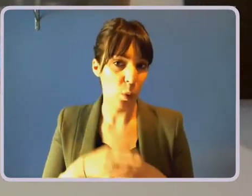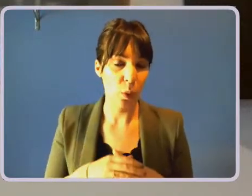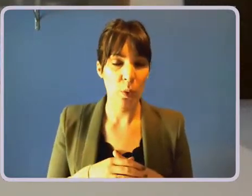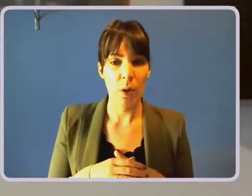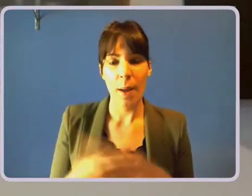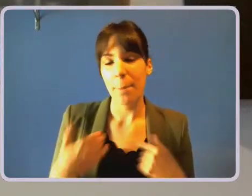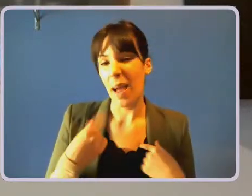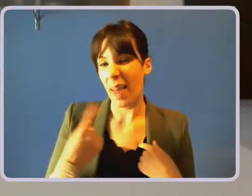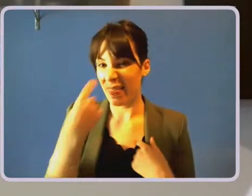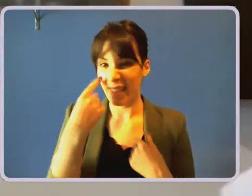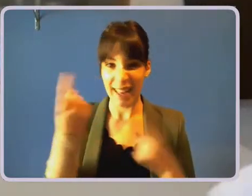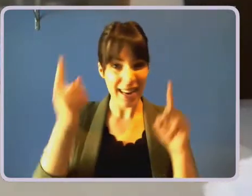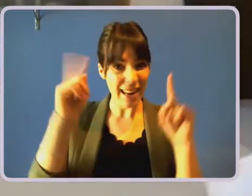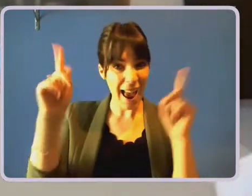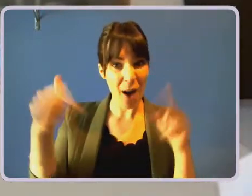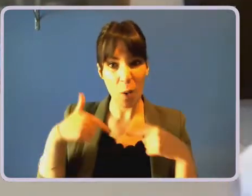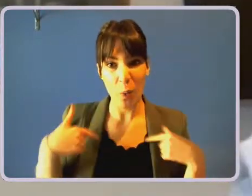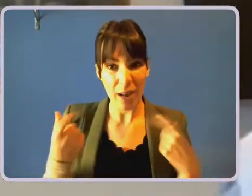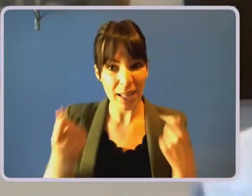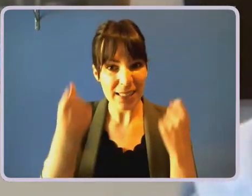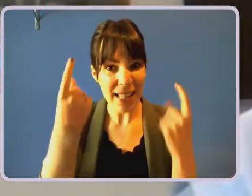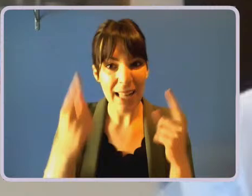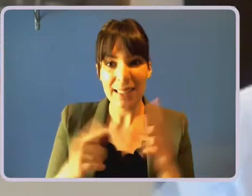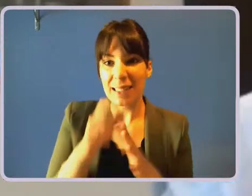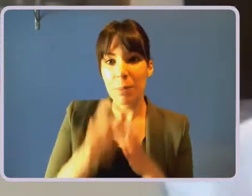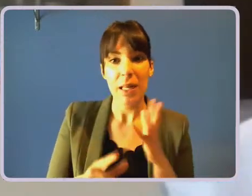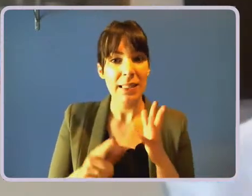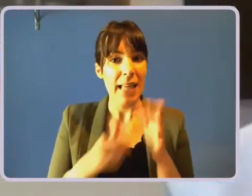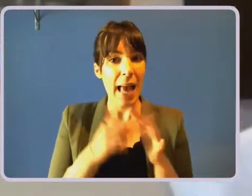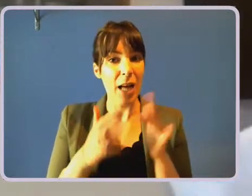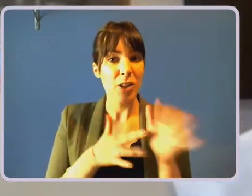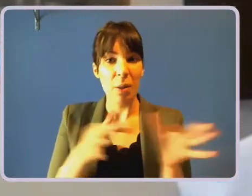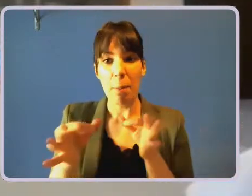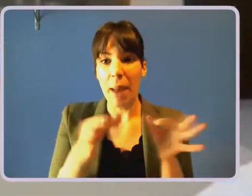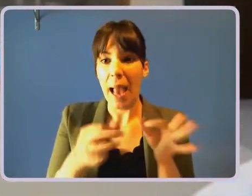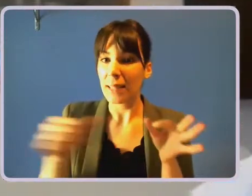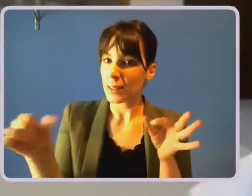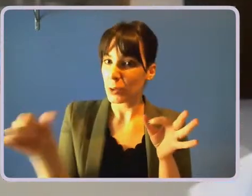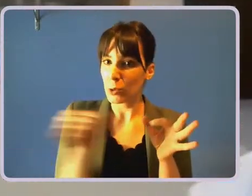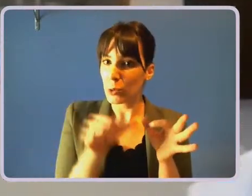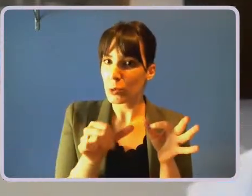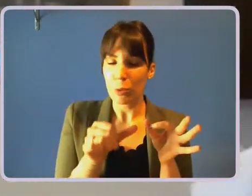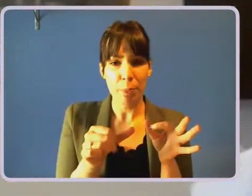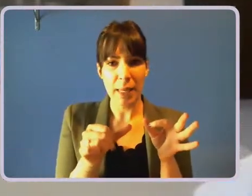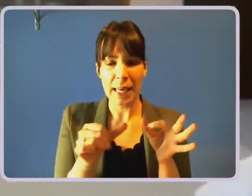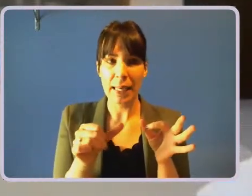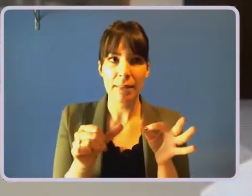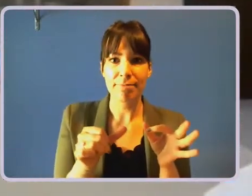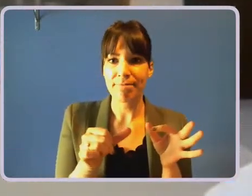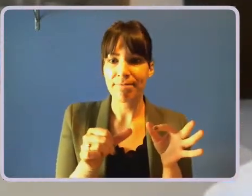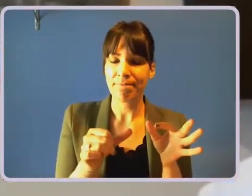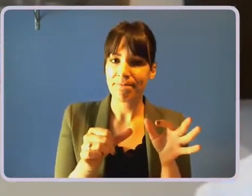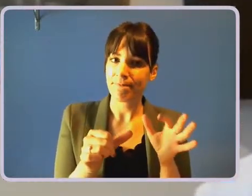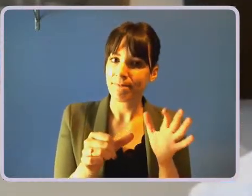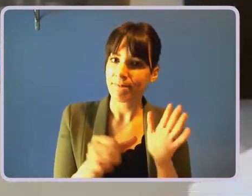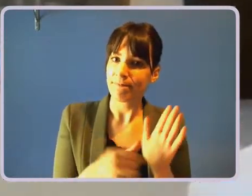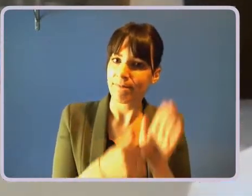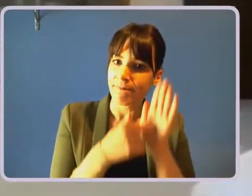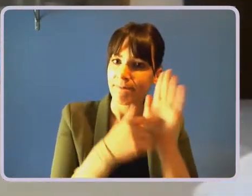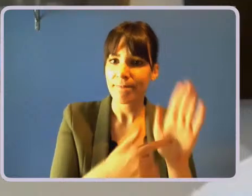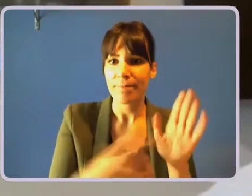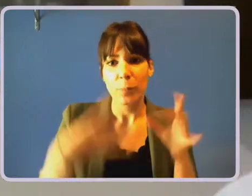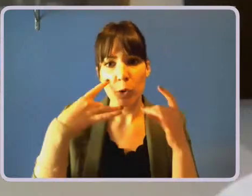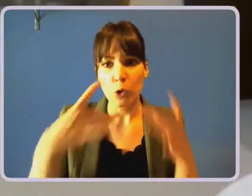if disability action plans were reflective of current pandemics and bushfires, that is a start, because it's at a